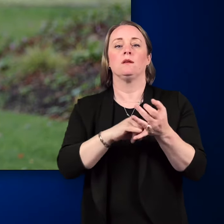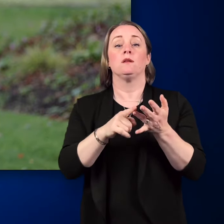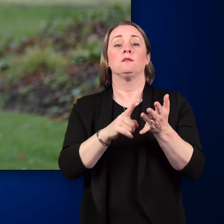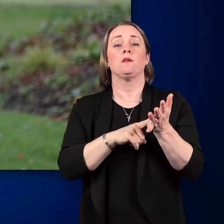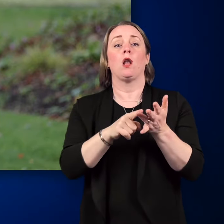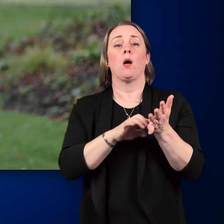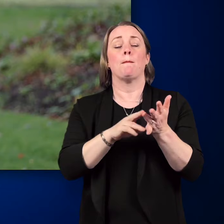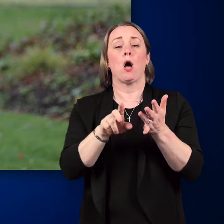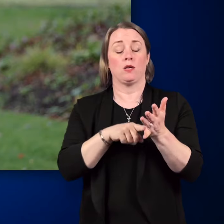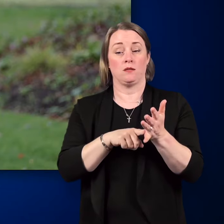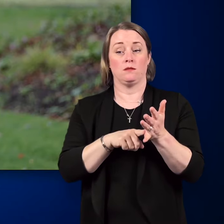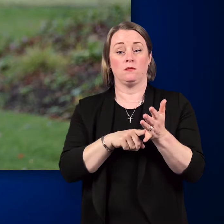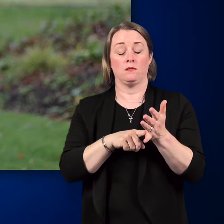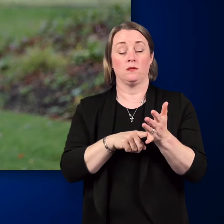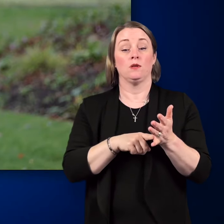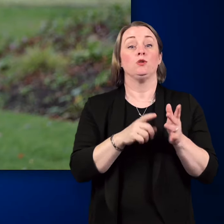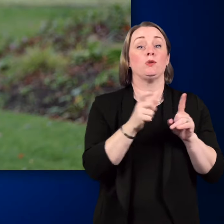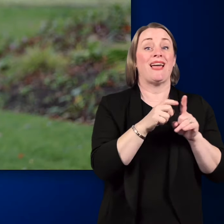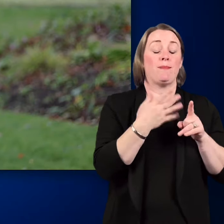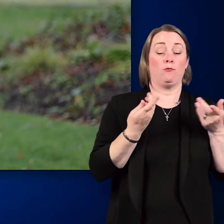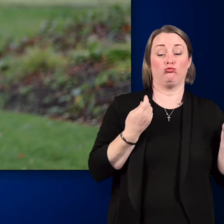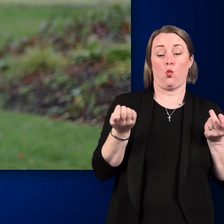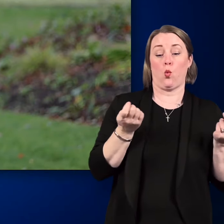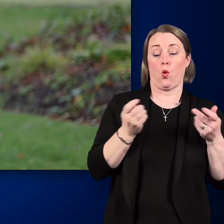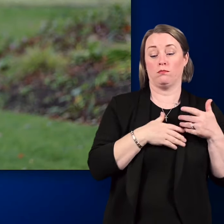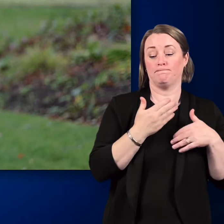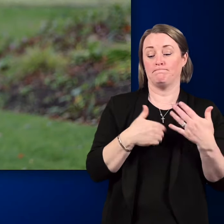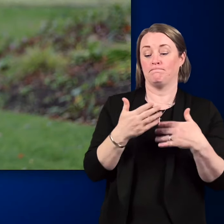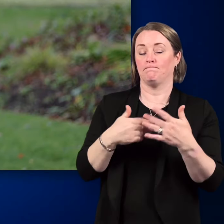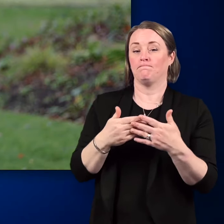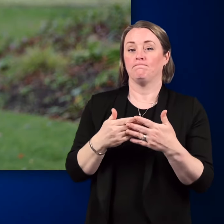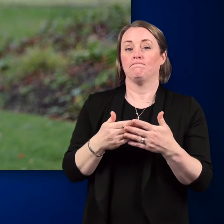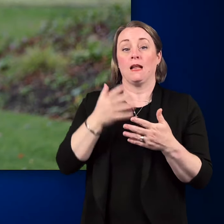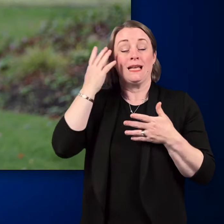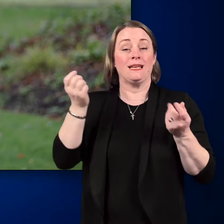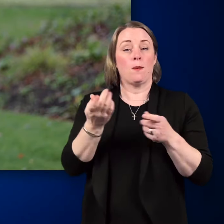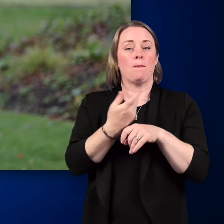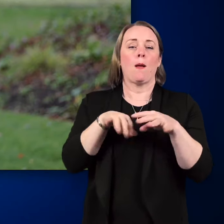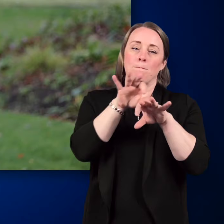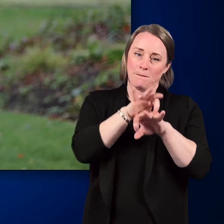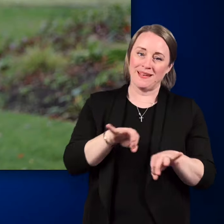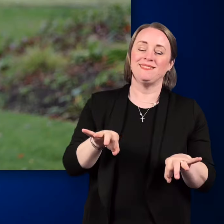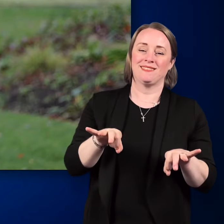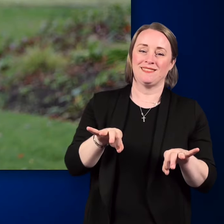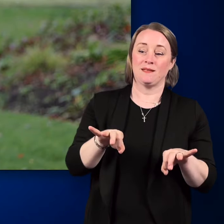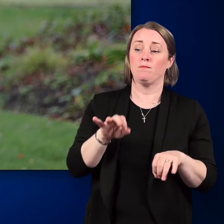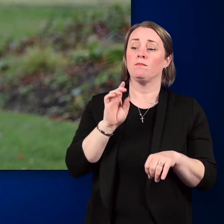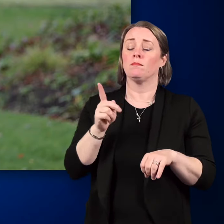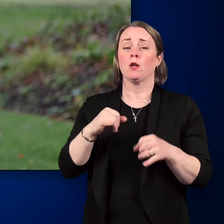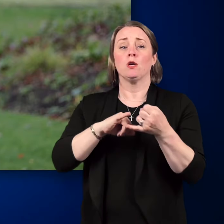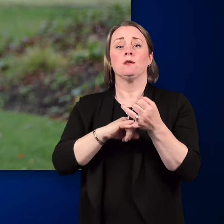peace. It's interesting, I only discovered this the other day. Solomon's name derives from the Jewish word